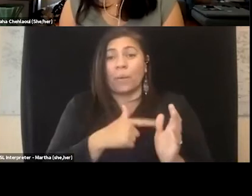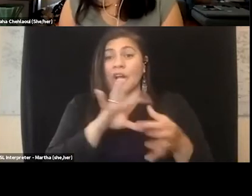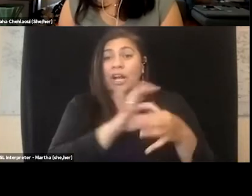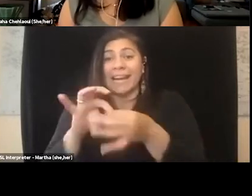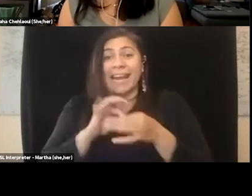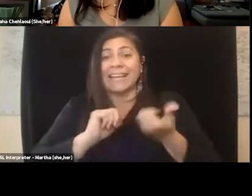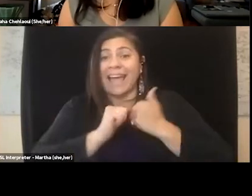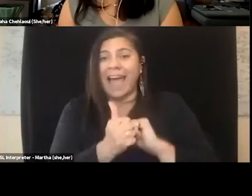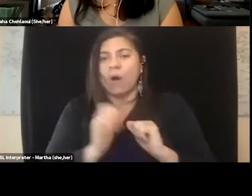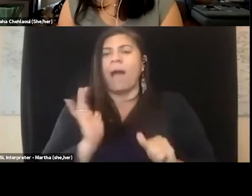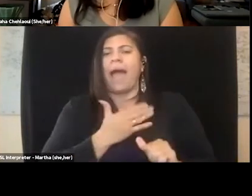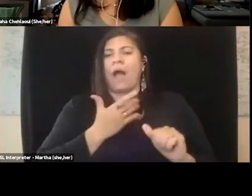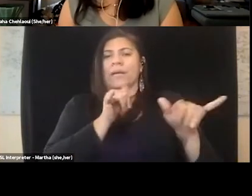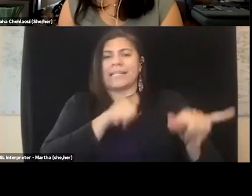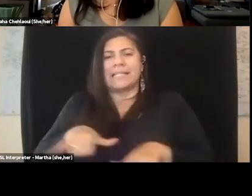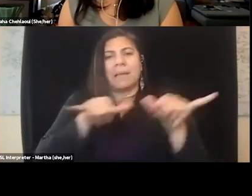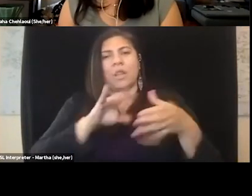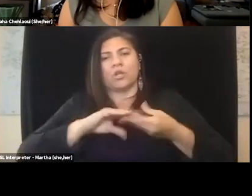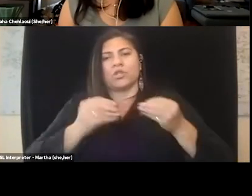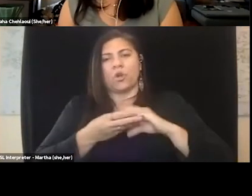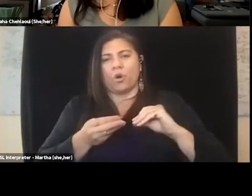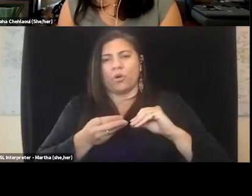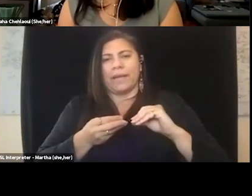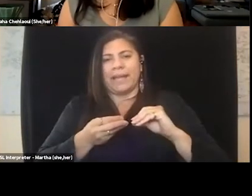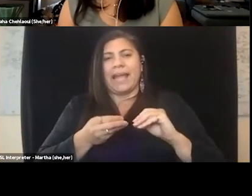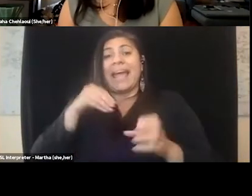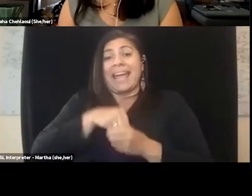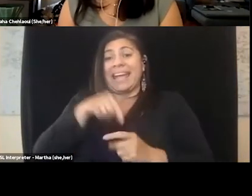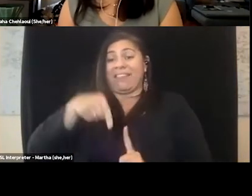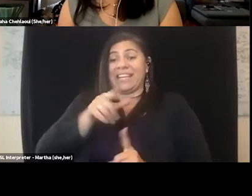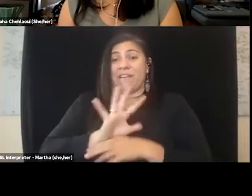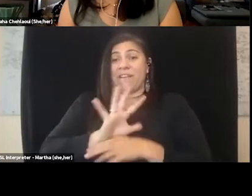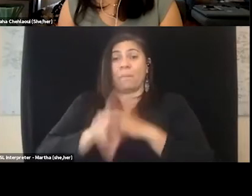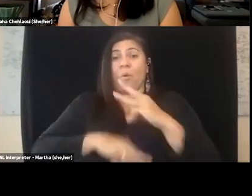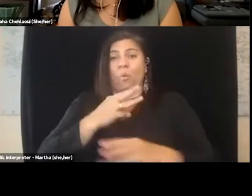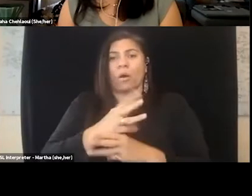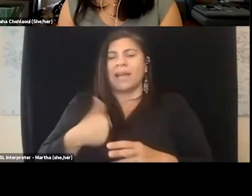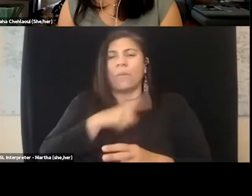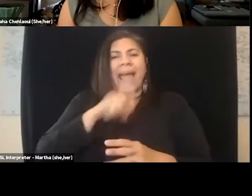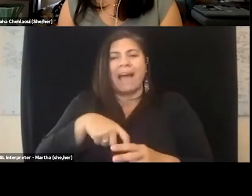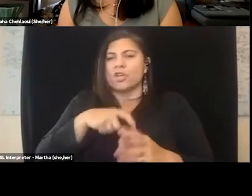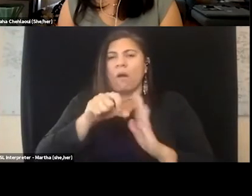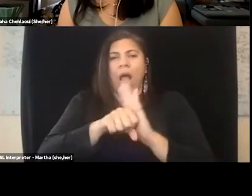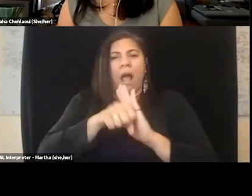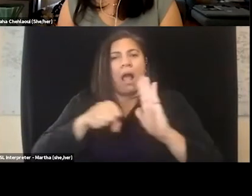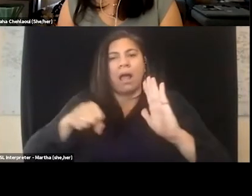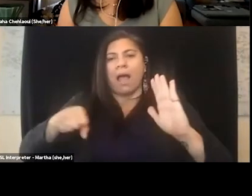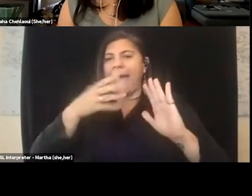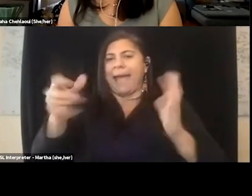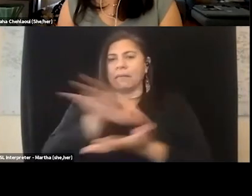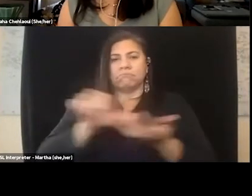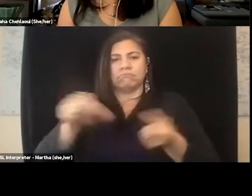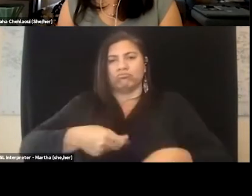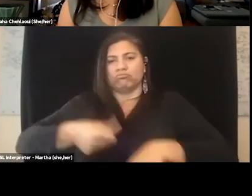all kind of play in that same zone in this film world, which we need to dismantle and disrupt. But the only way we can dismantle and disrupt